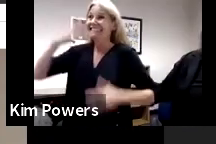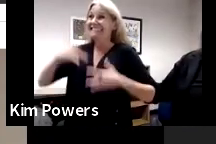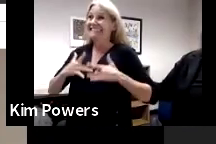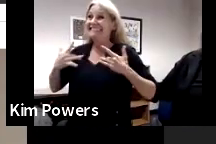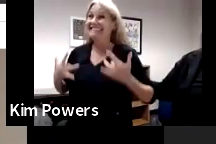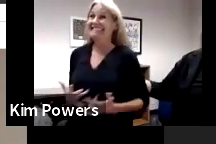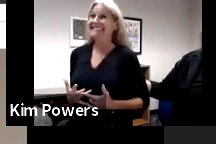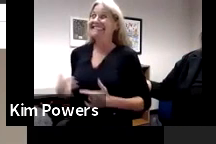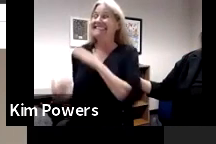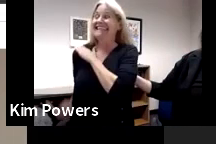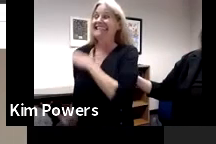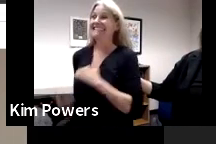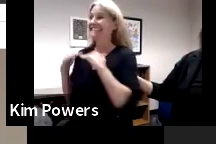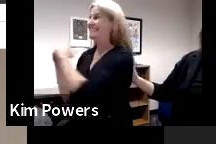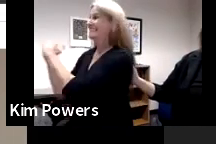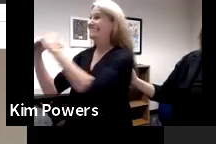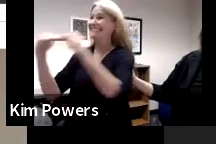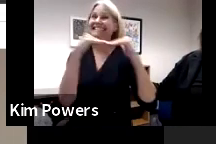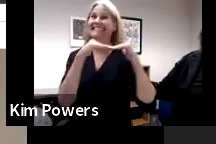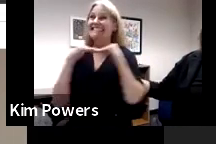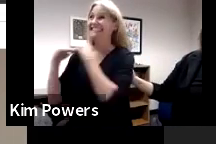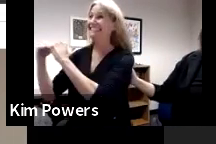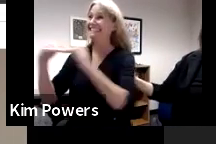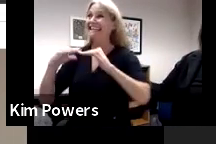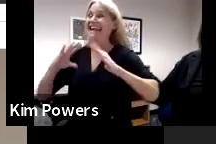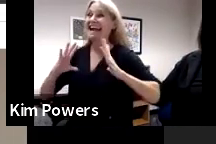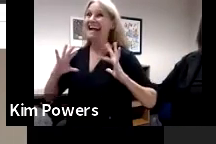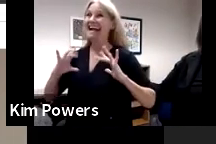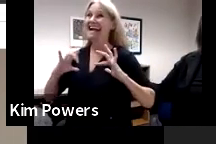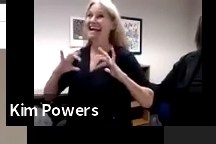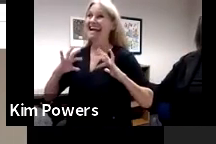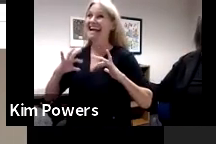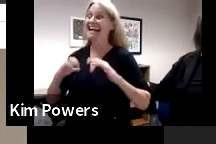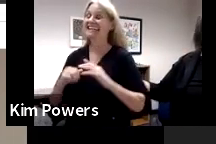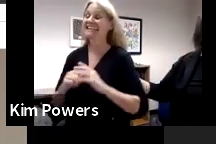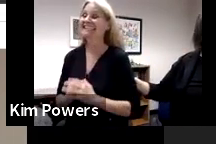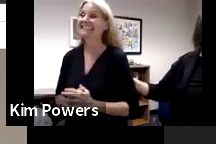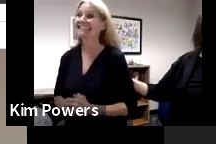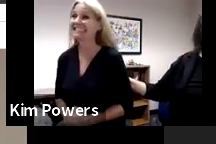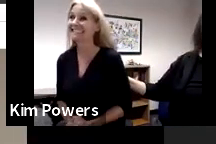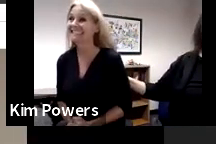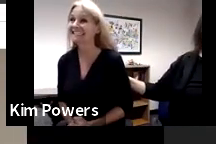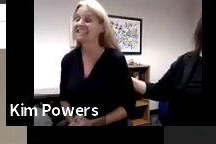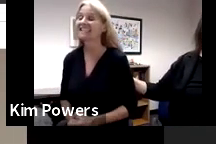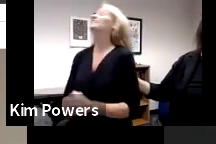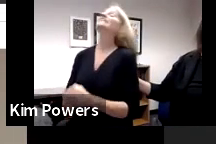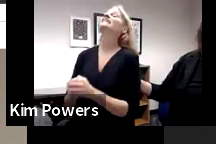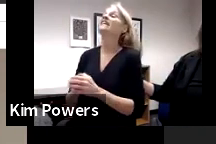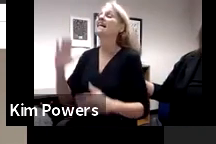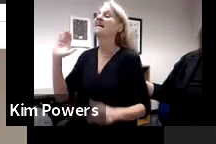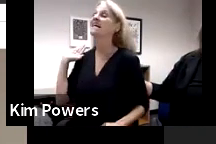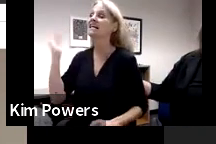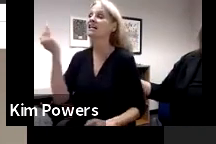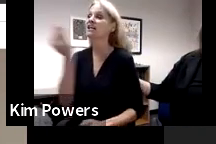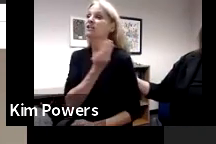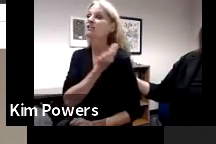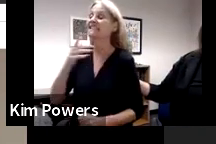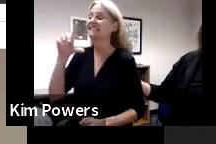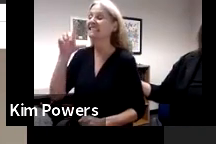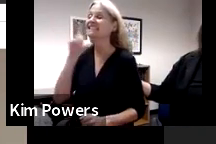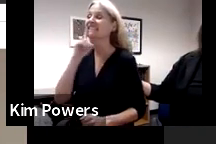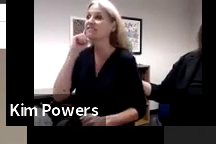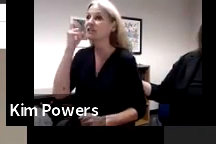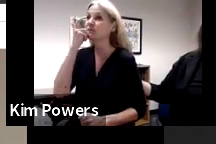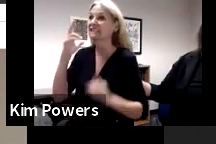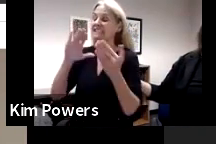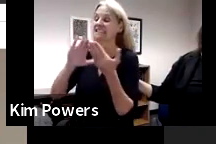and CNs, this would take a weight off of the hearts of our family and friends and improve our relationships,